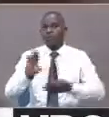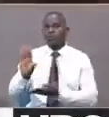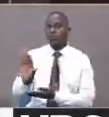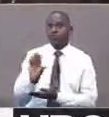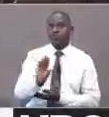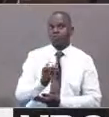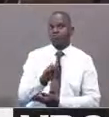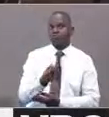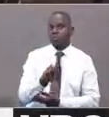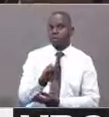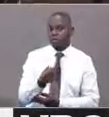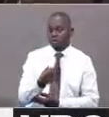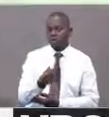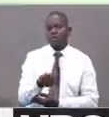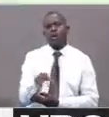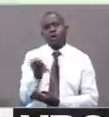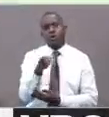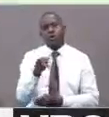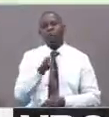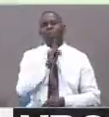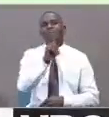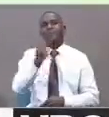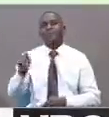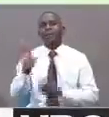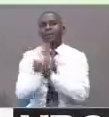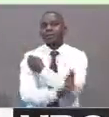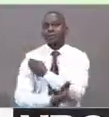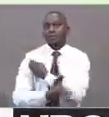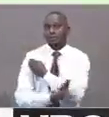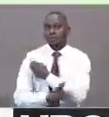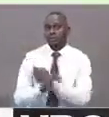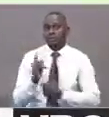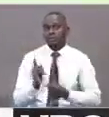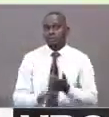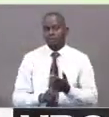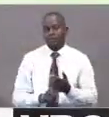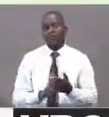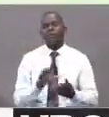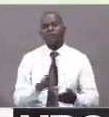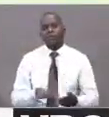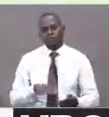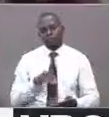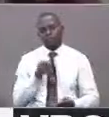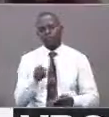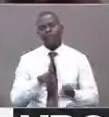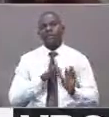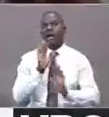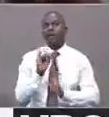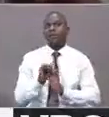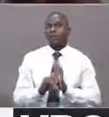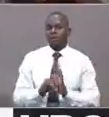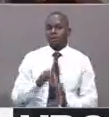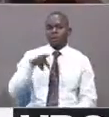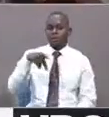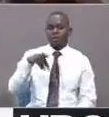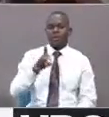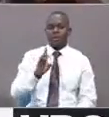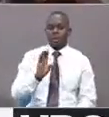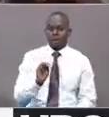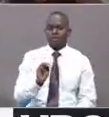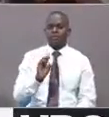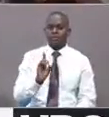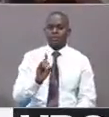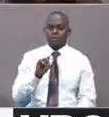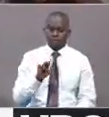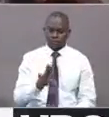that all parts of the country get the feel of this program. The PMDU has